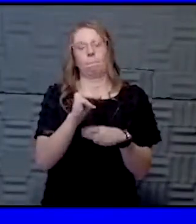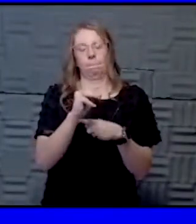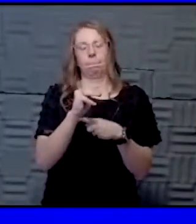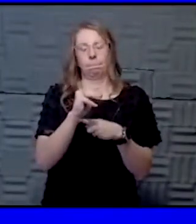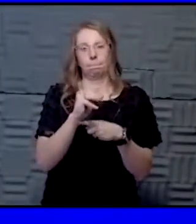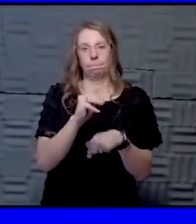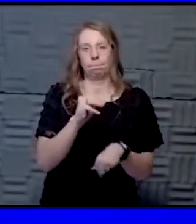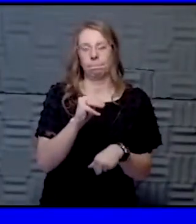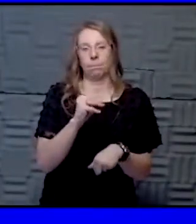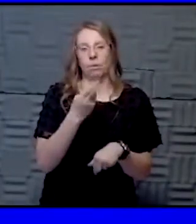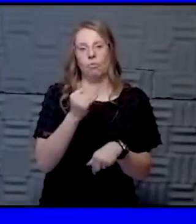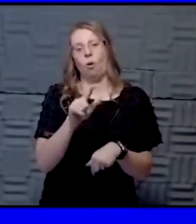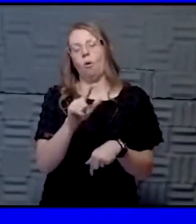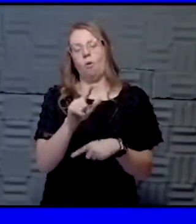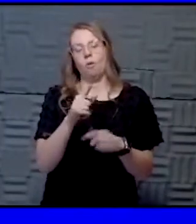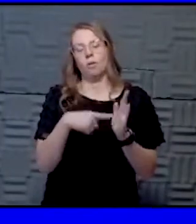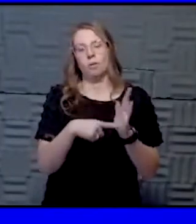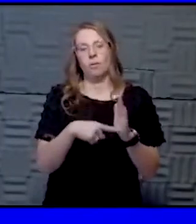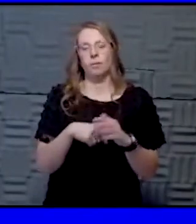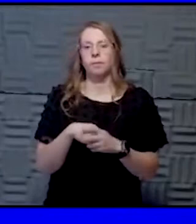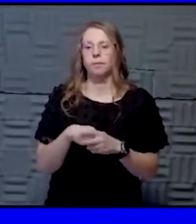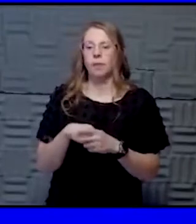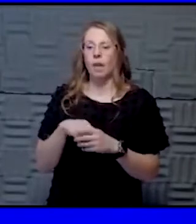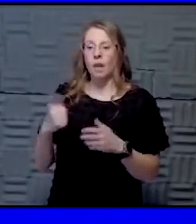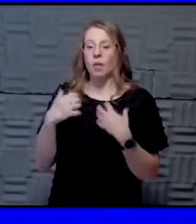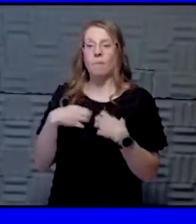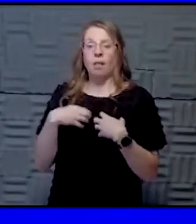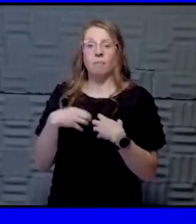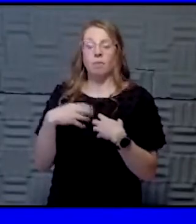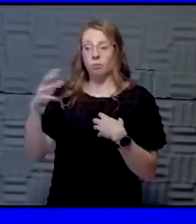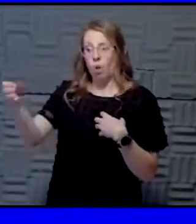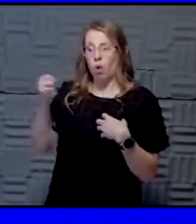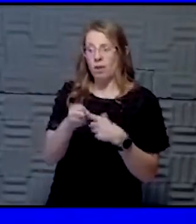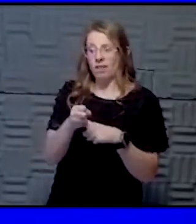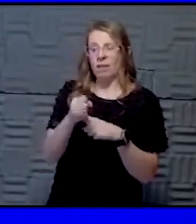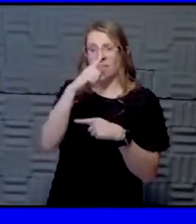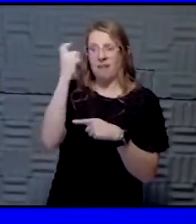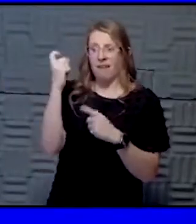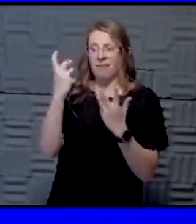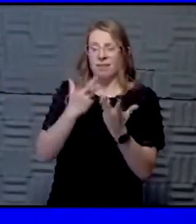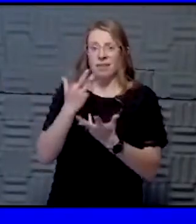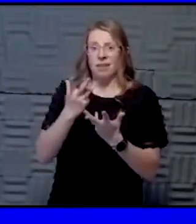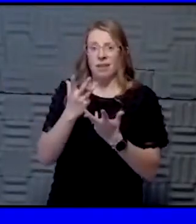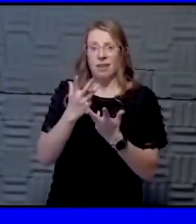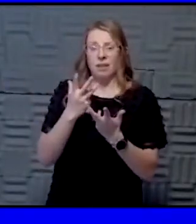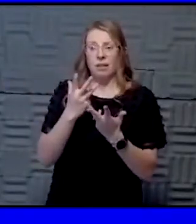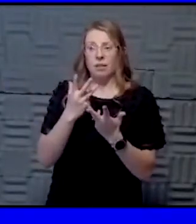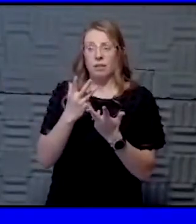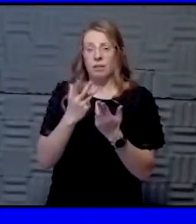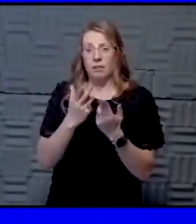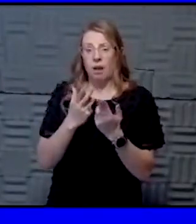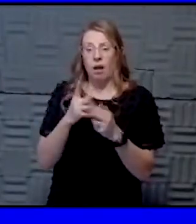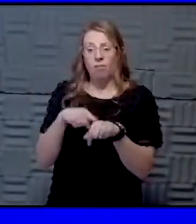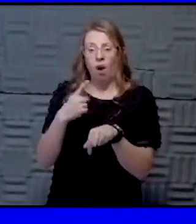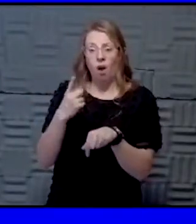one of the other pulmonologists that have pulled in because we are having such an influx of long hauler syndrome, and that's